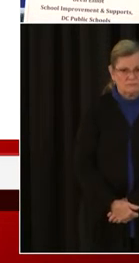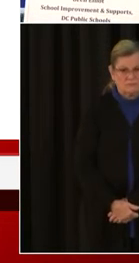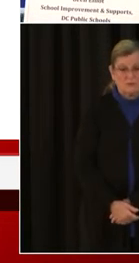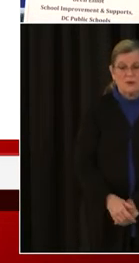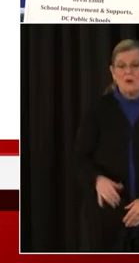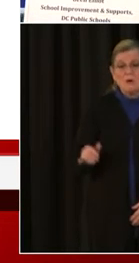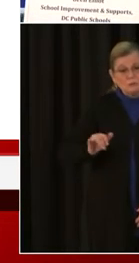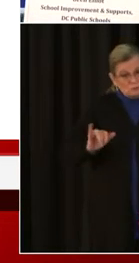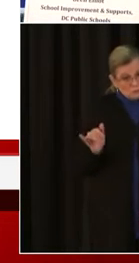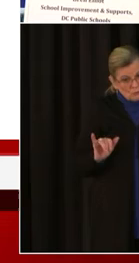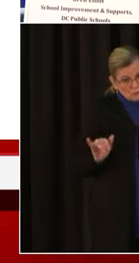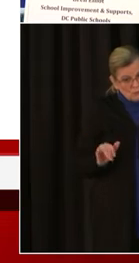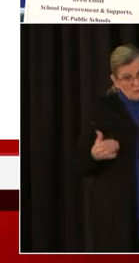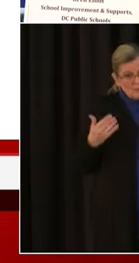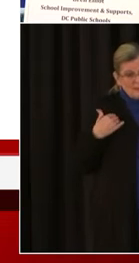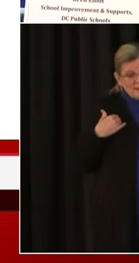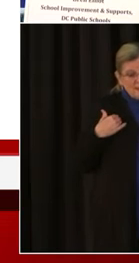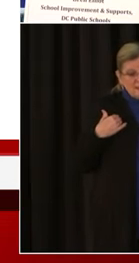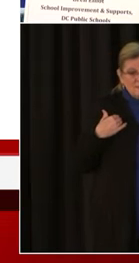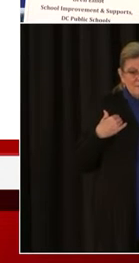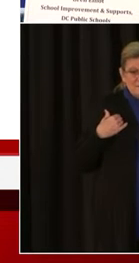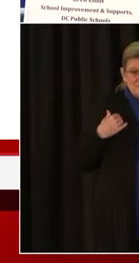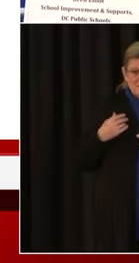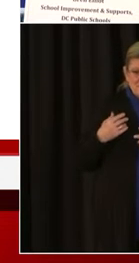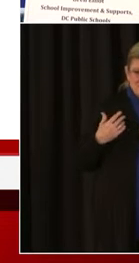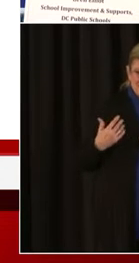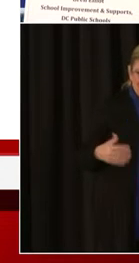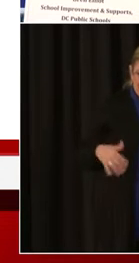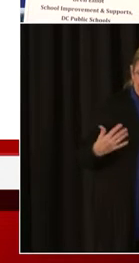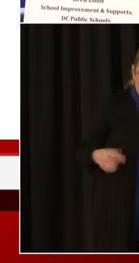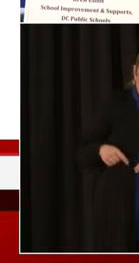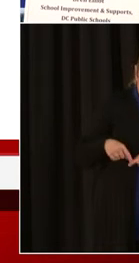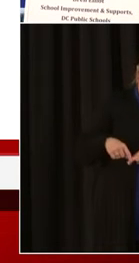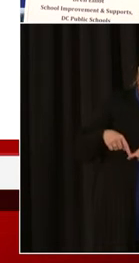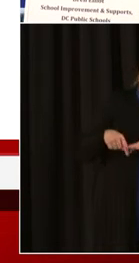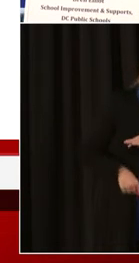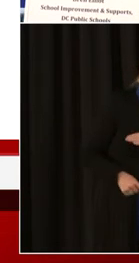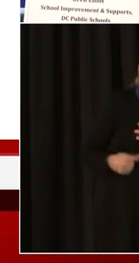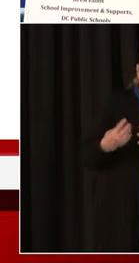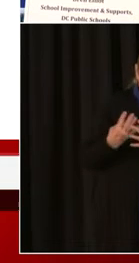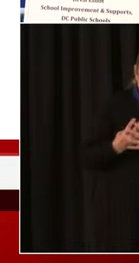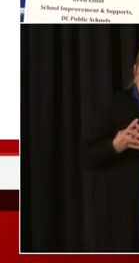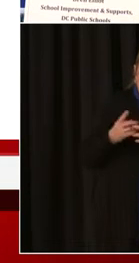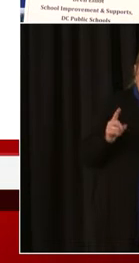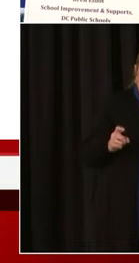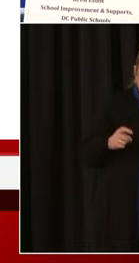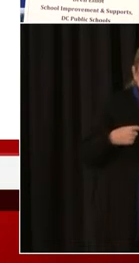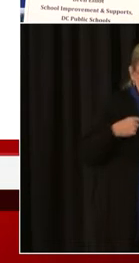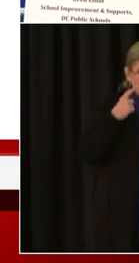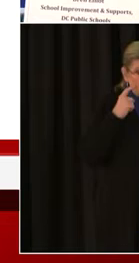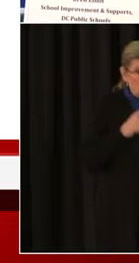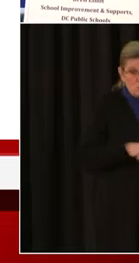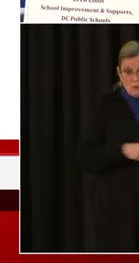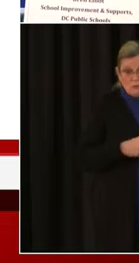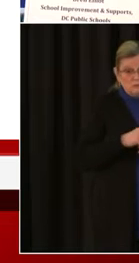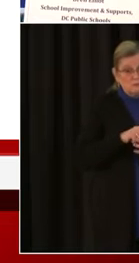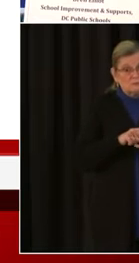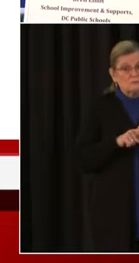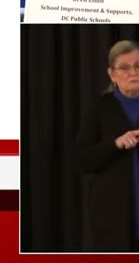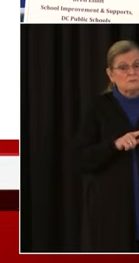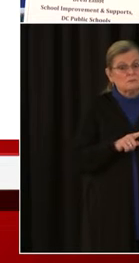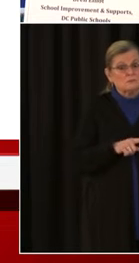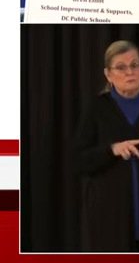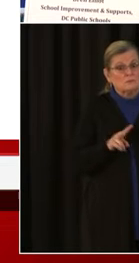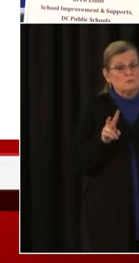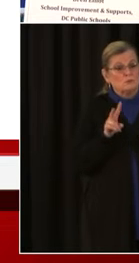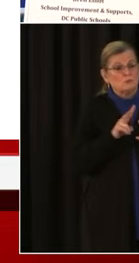We also have a very robust screening and testing protocols, and we realize that those are